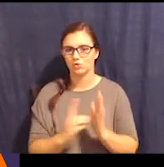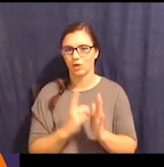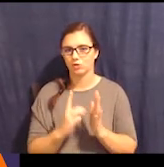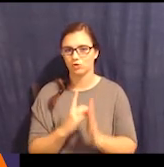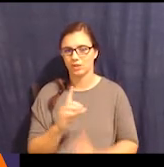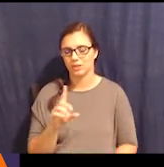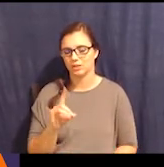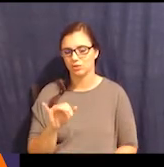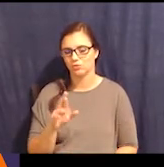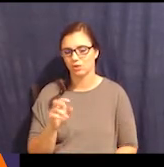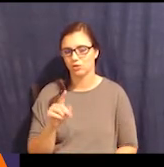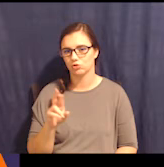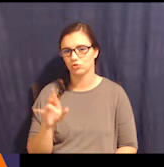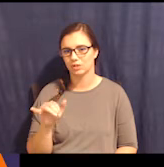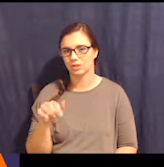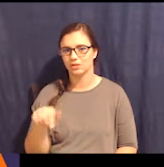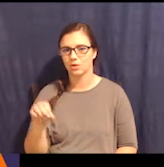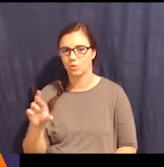cdsdirectory.org.